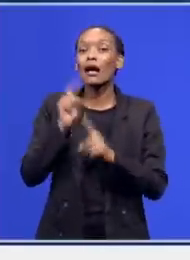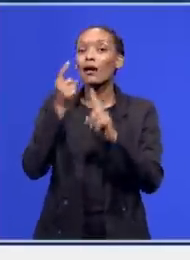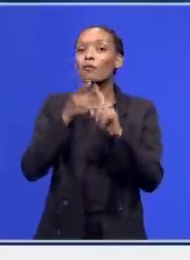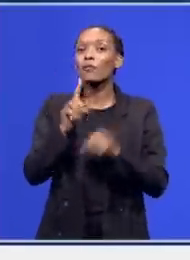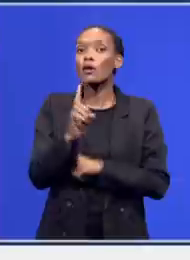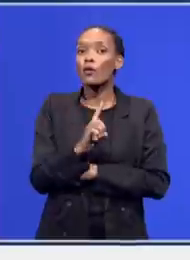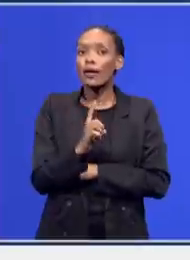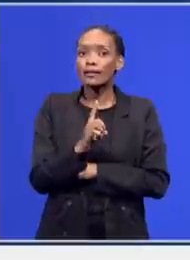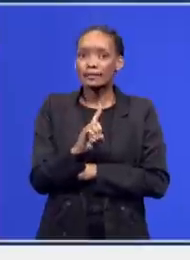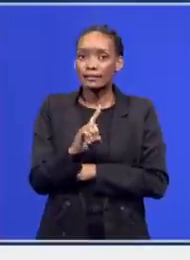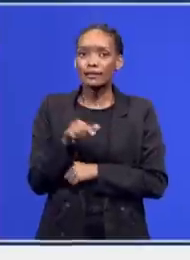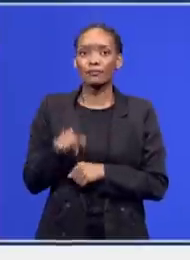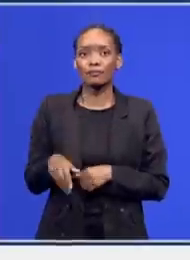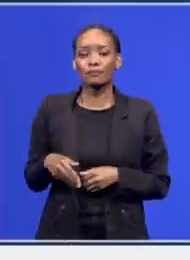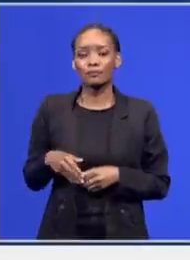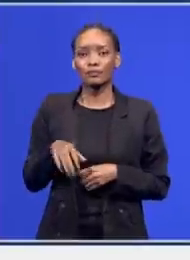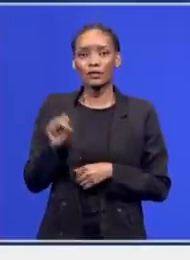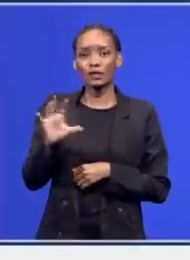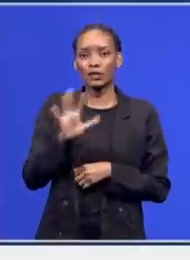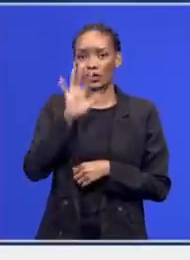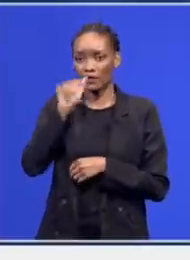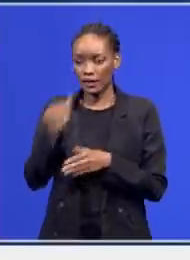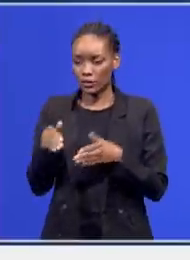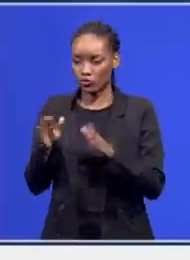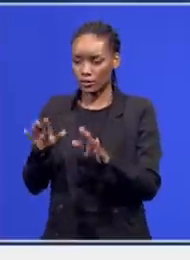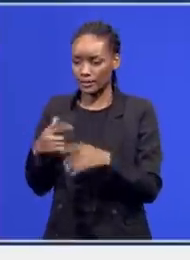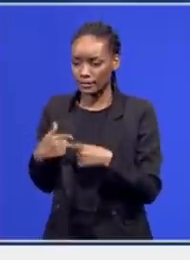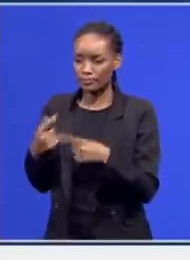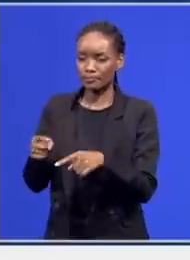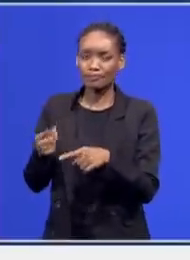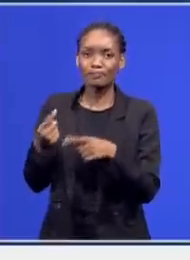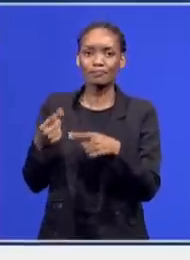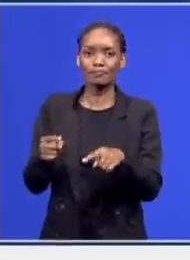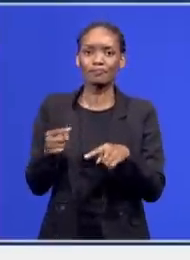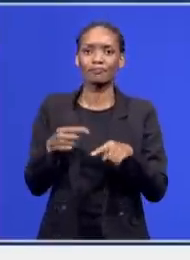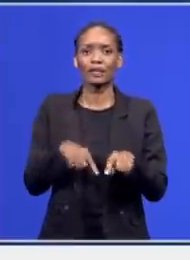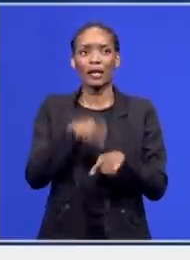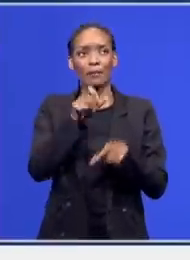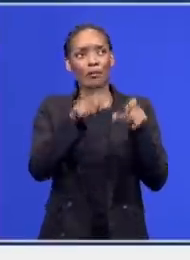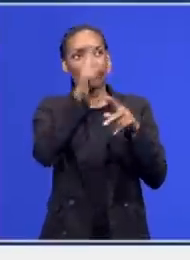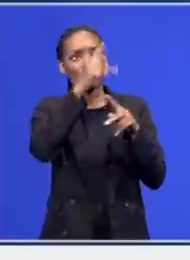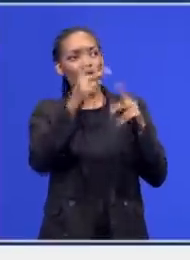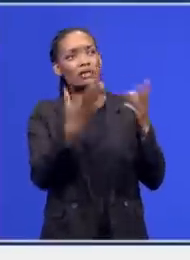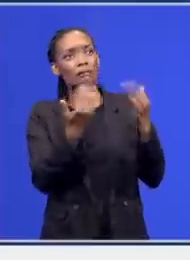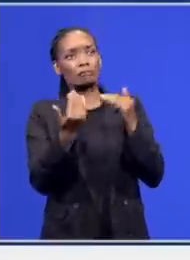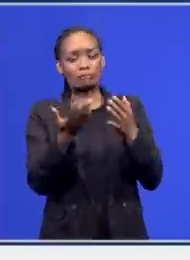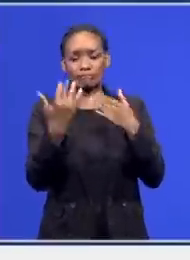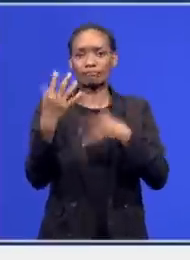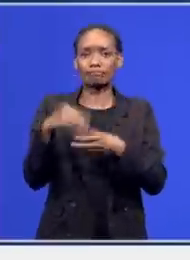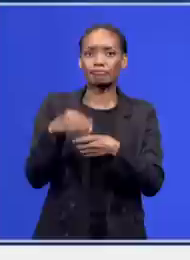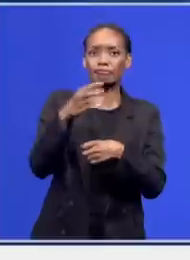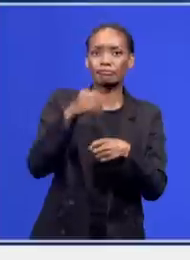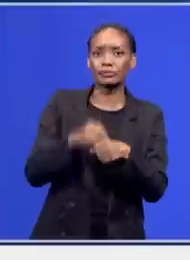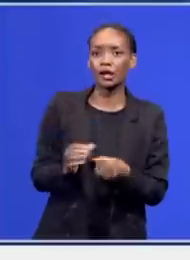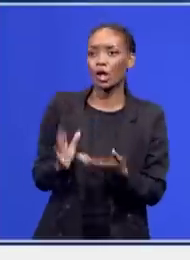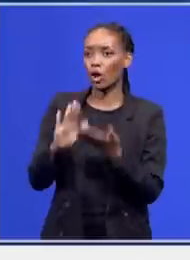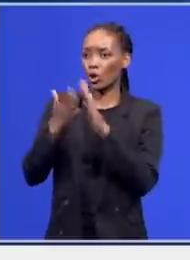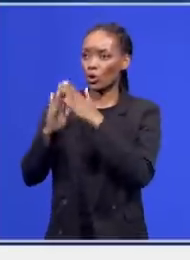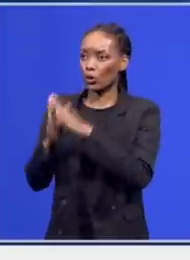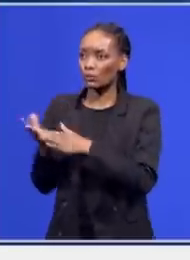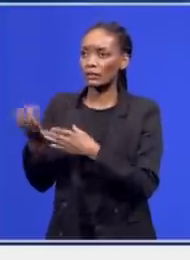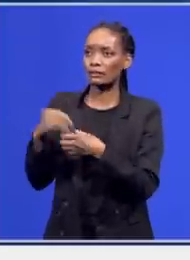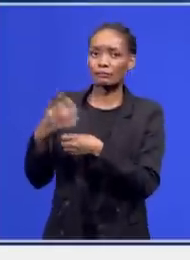the streets of South Africa. My purpose is to mobilize professionals, is to mobilize communities, is to mobilize